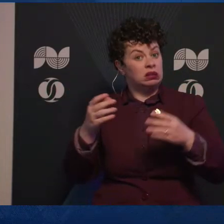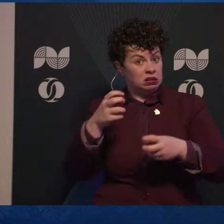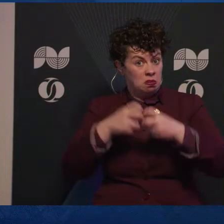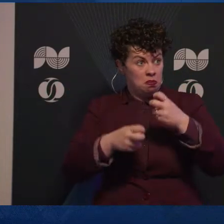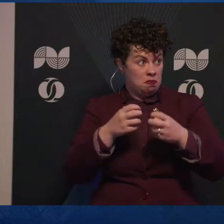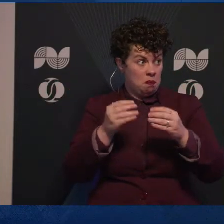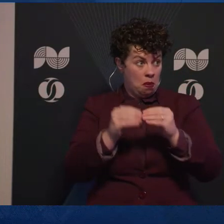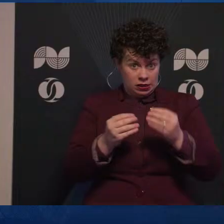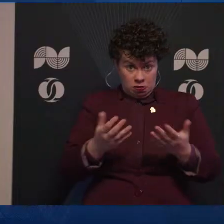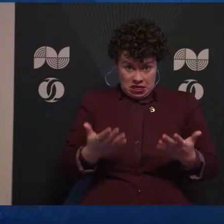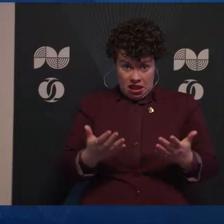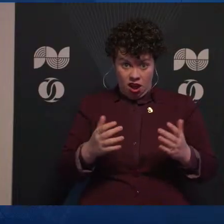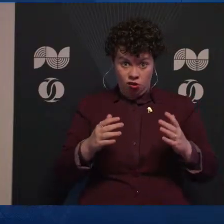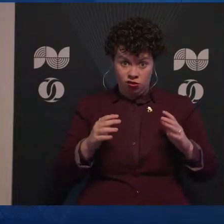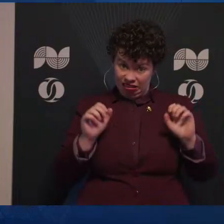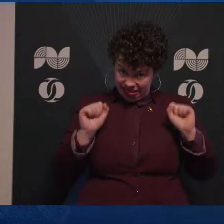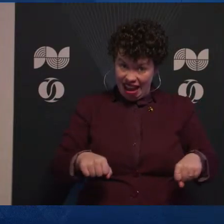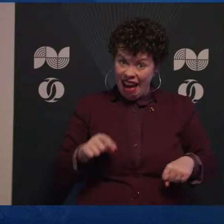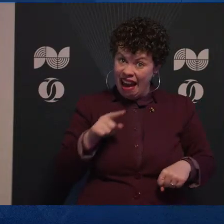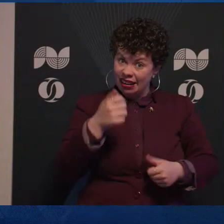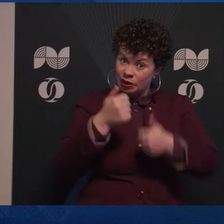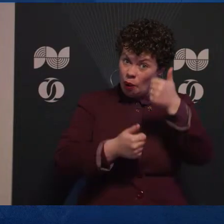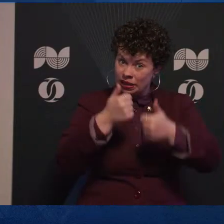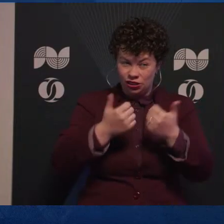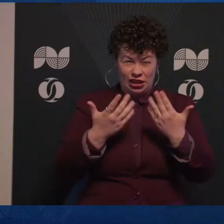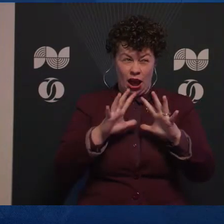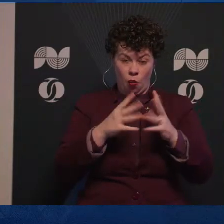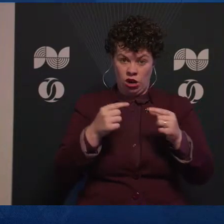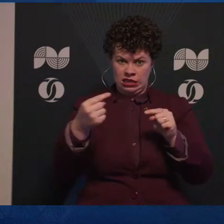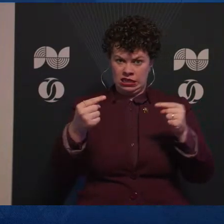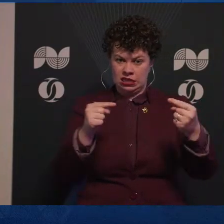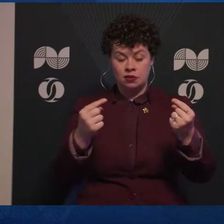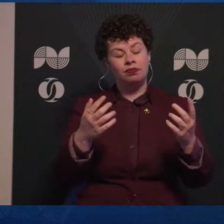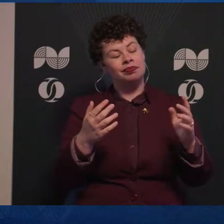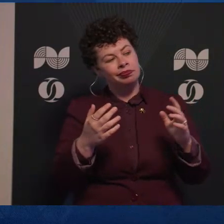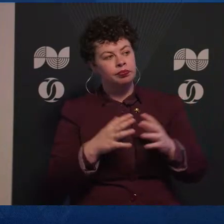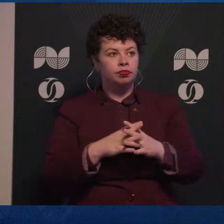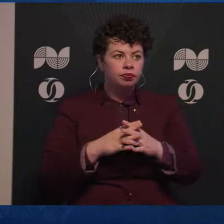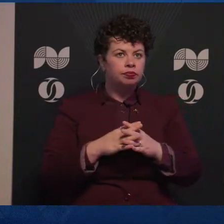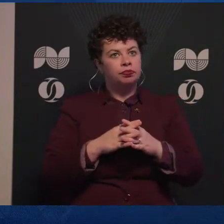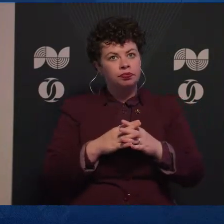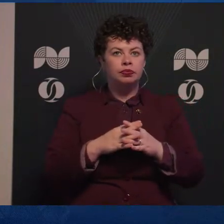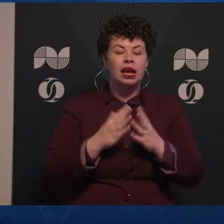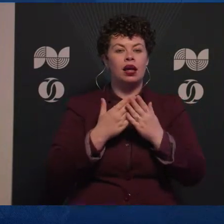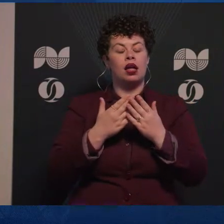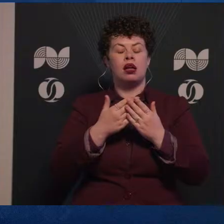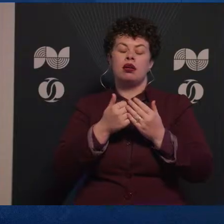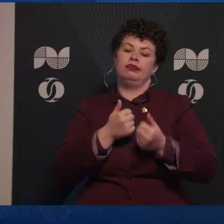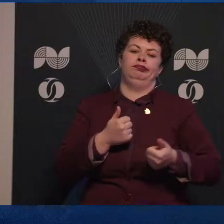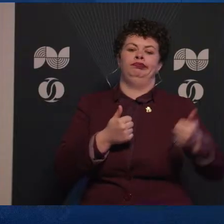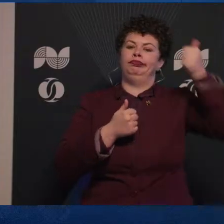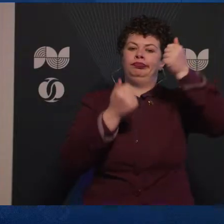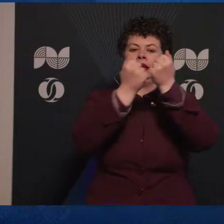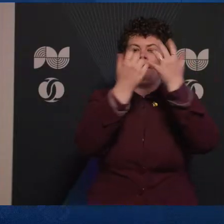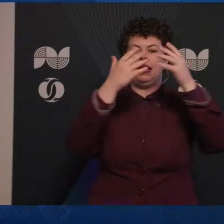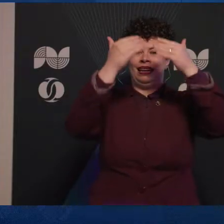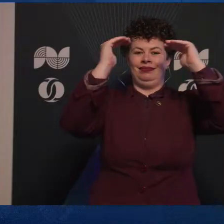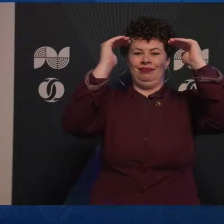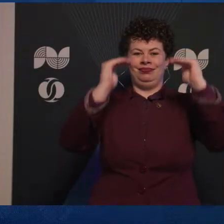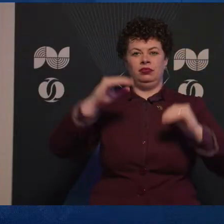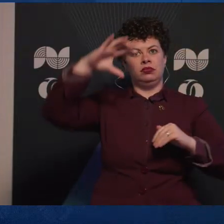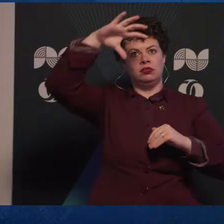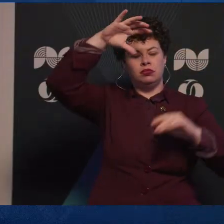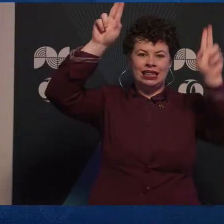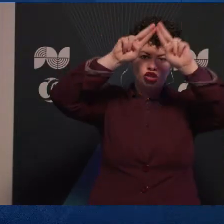world? It may be harder to have multilateral rules, but there are still very many countries that